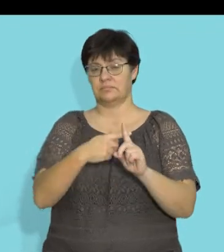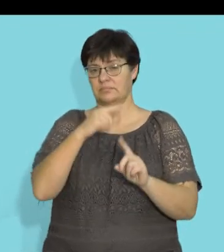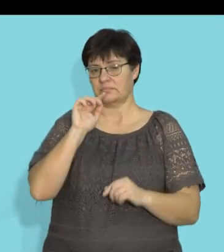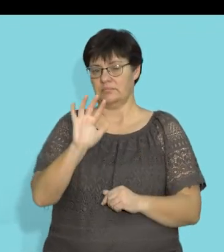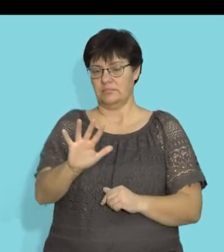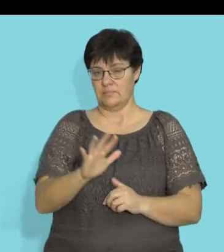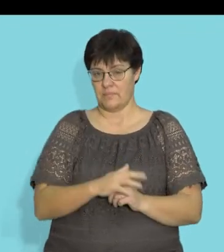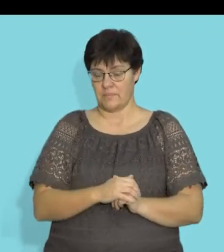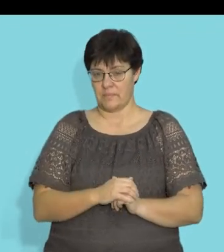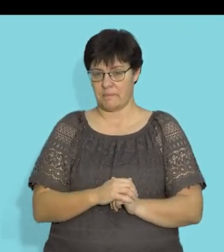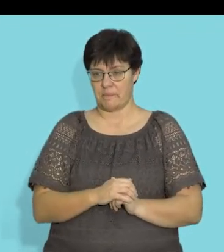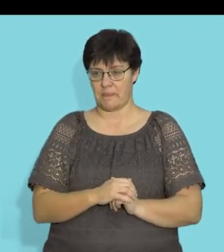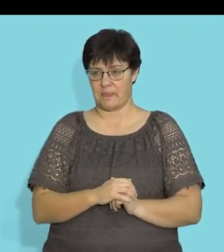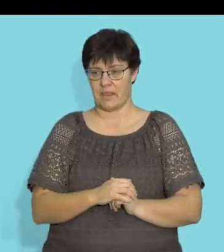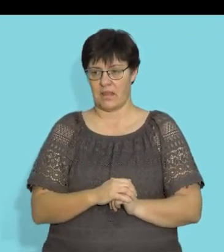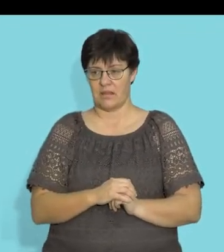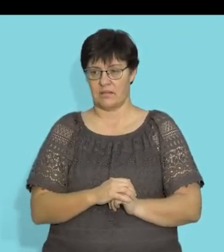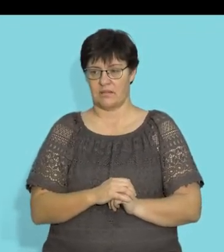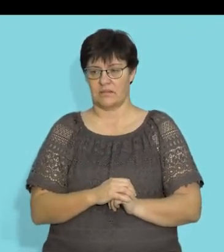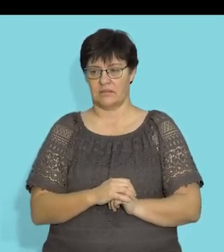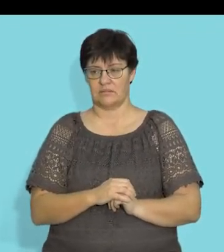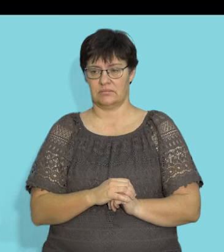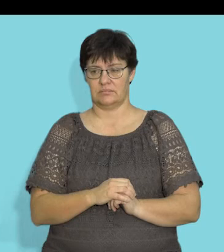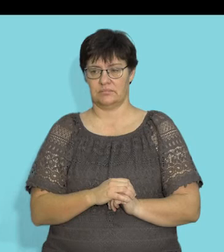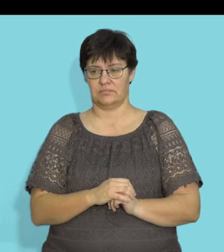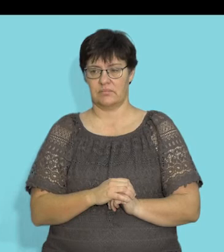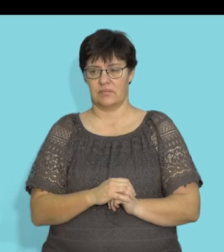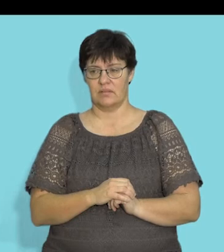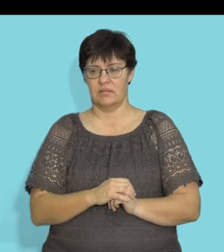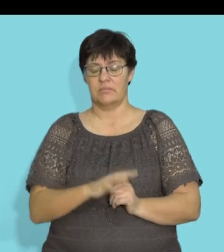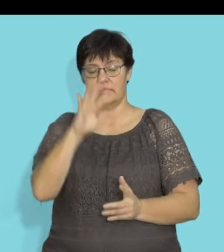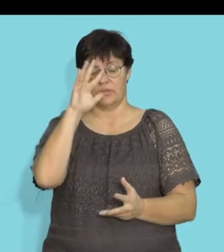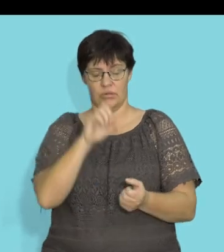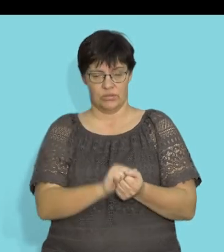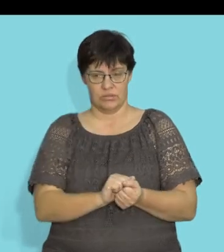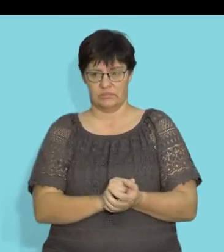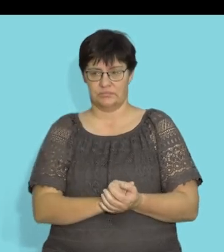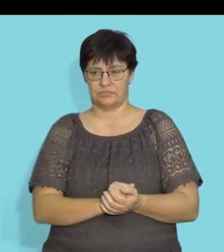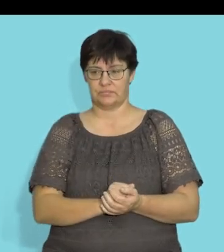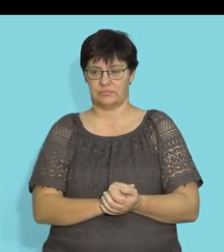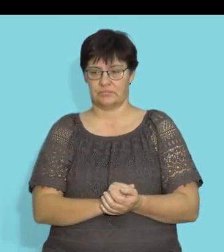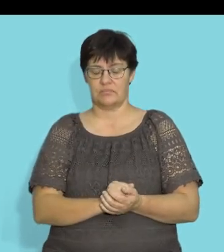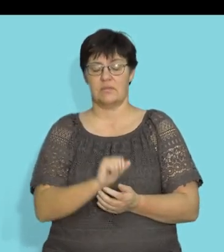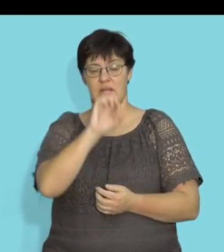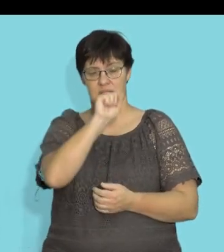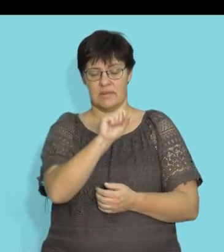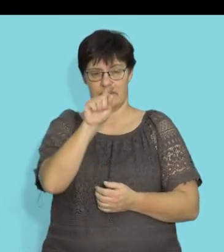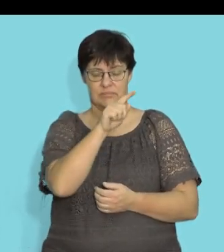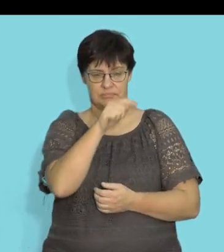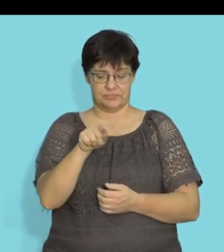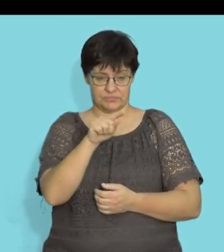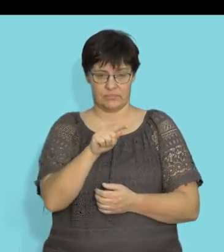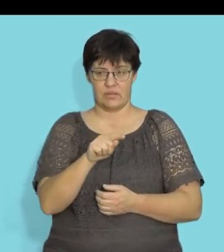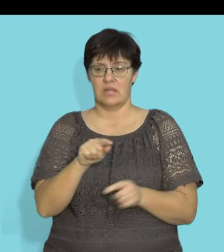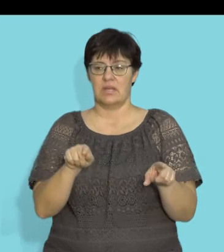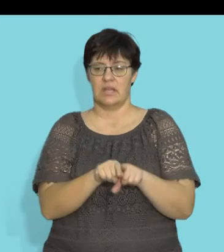5. Great. So if I want to conclude, I've got the sum to infinity in terms of